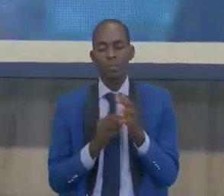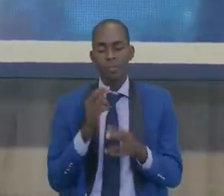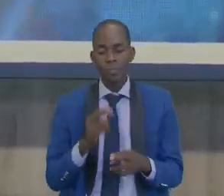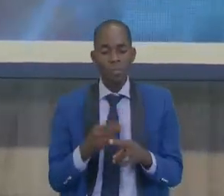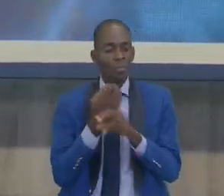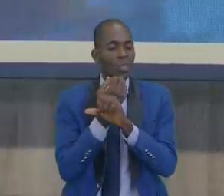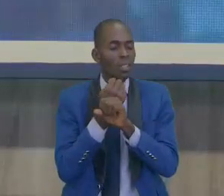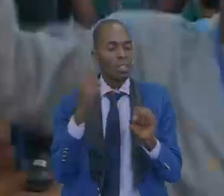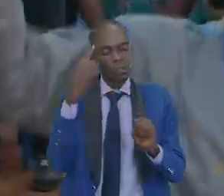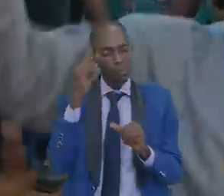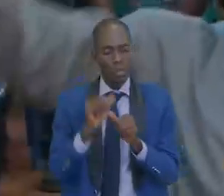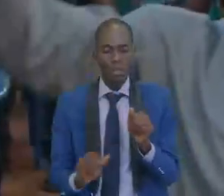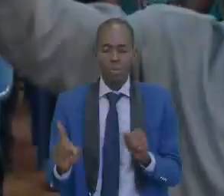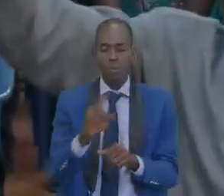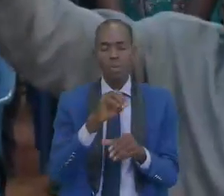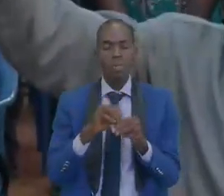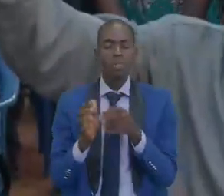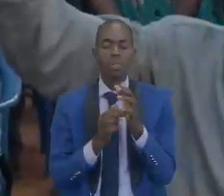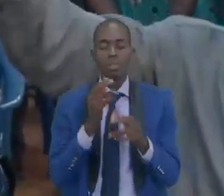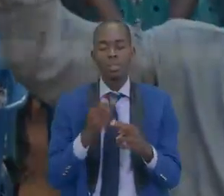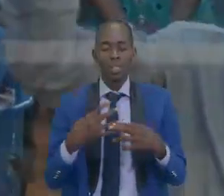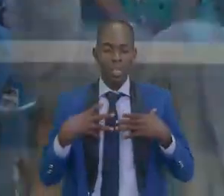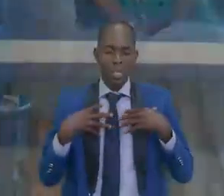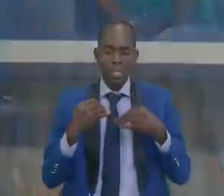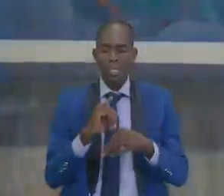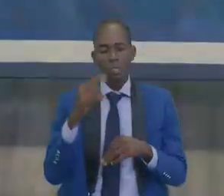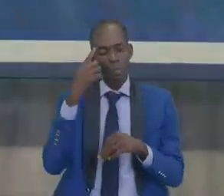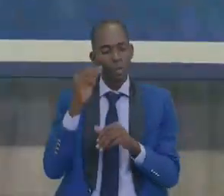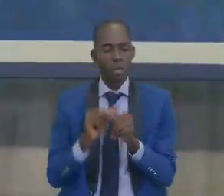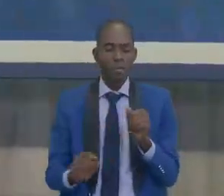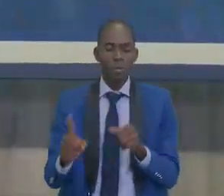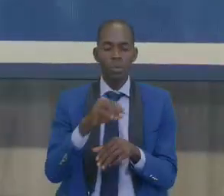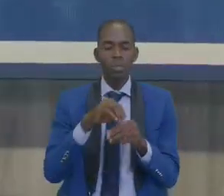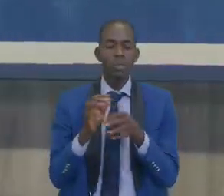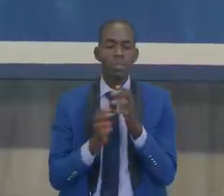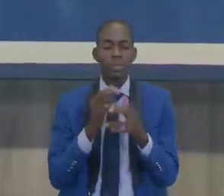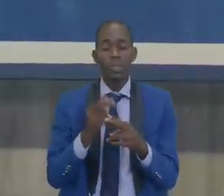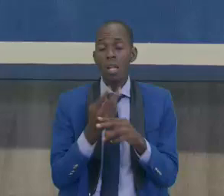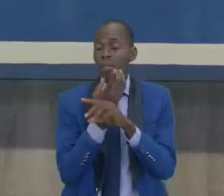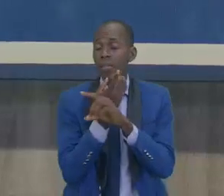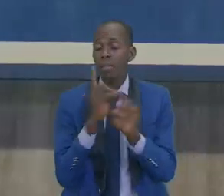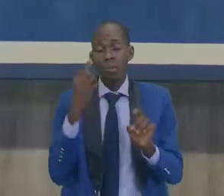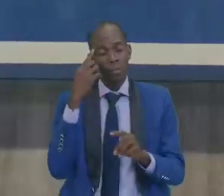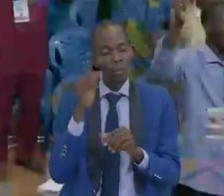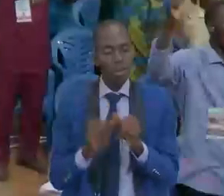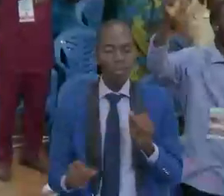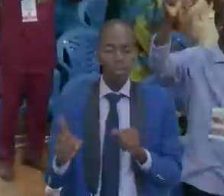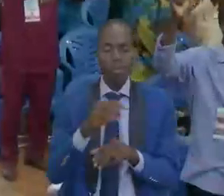Salvation for everyone, healing for everyone, deliverance for